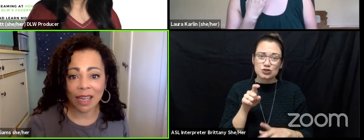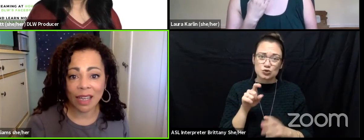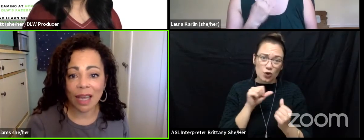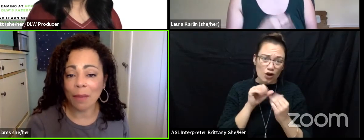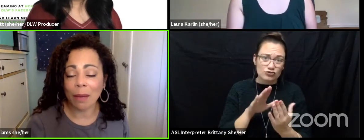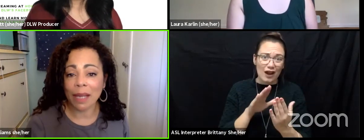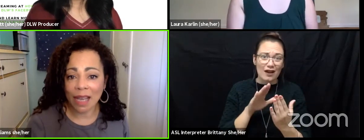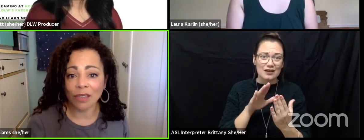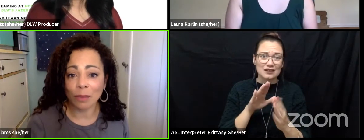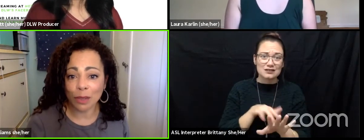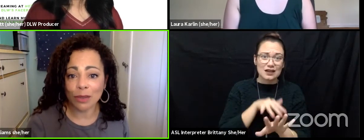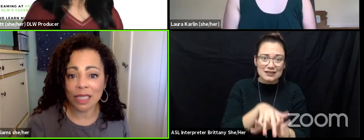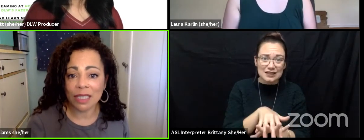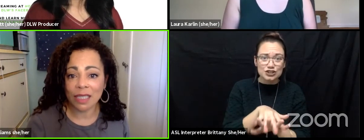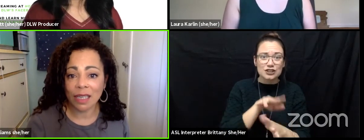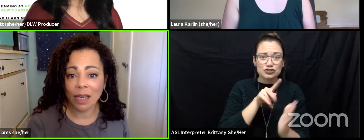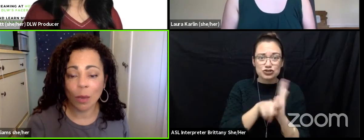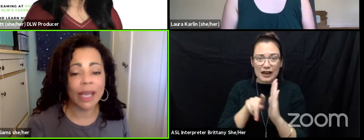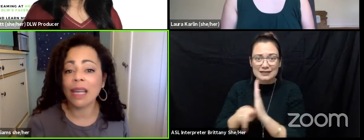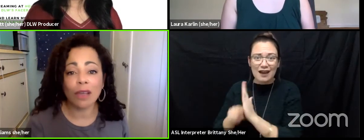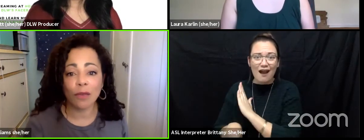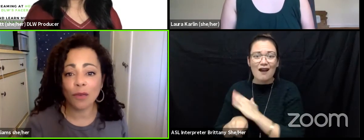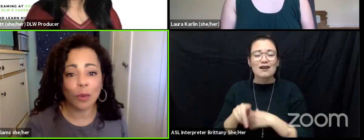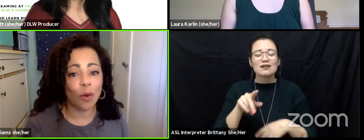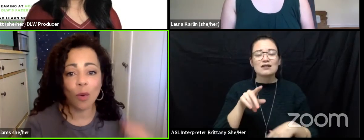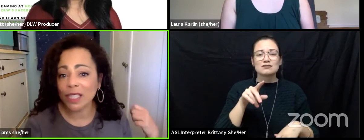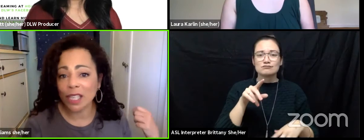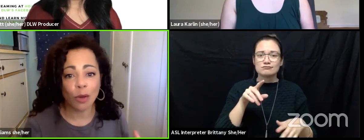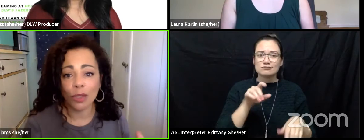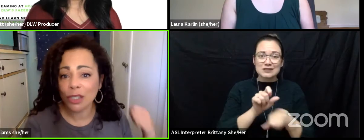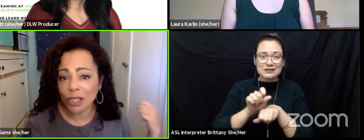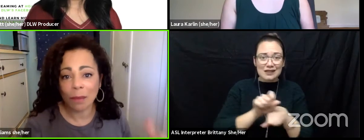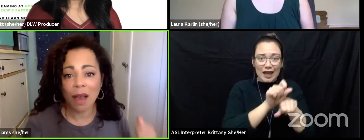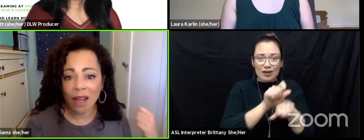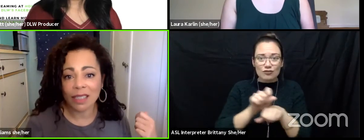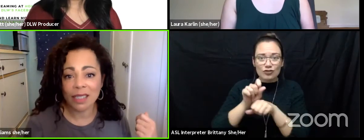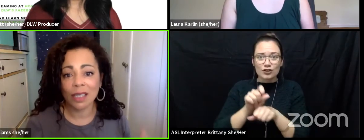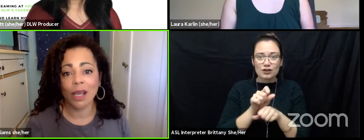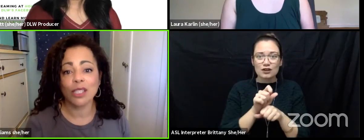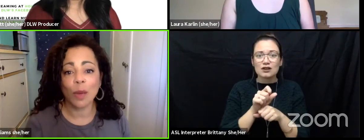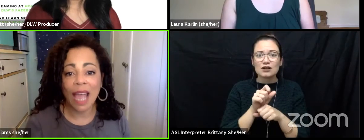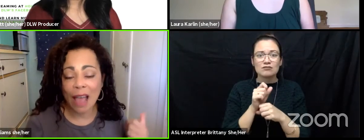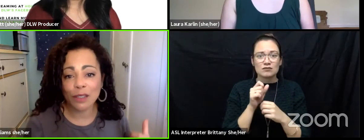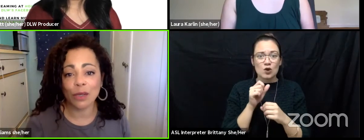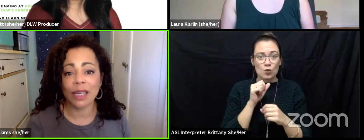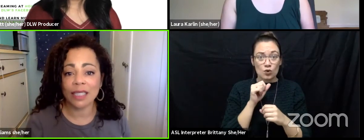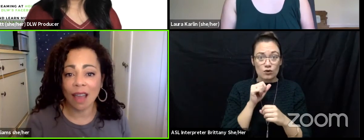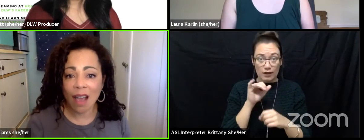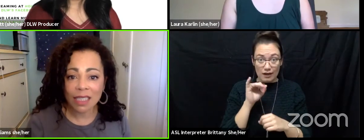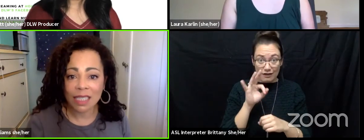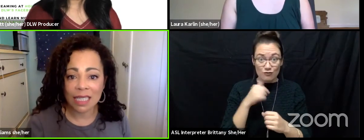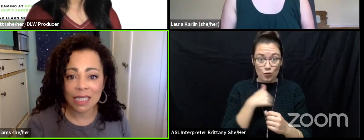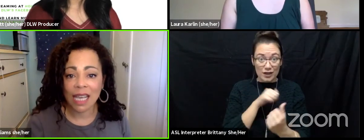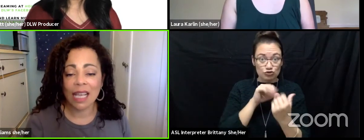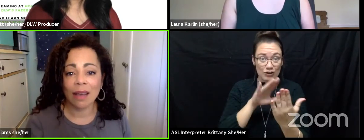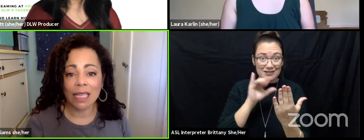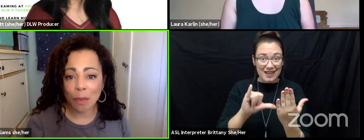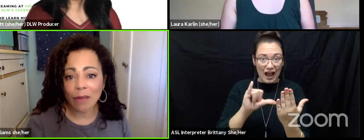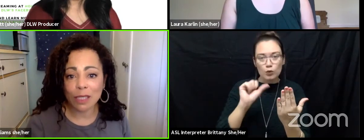slavery, among many other abuses, we can never go forward. We're always yoked to the past. So we have to, and as an